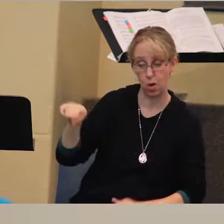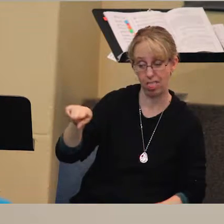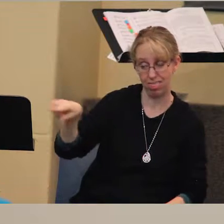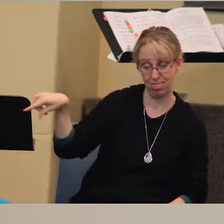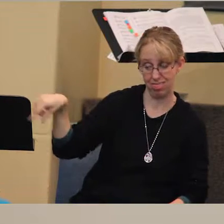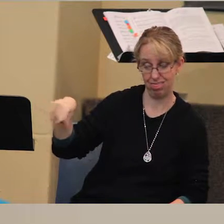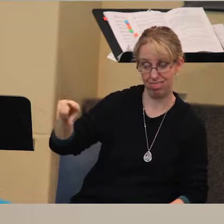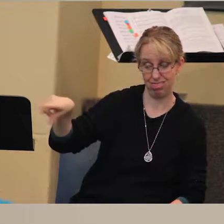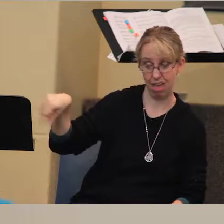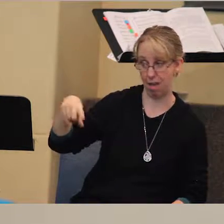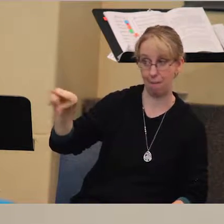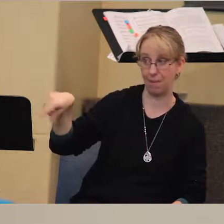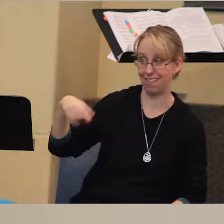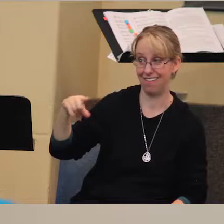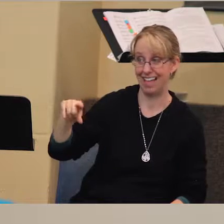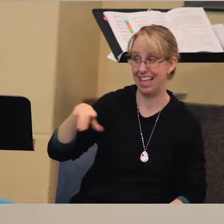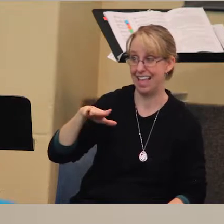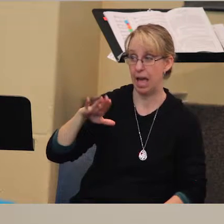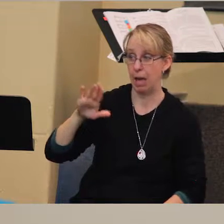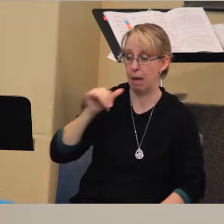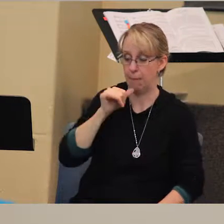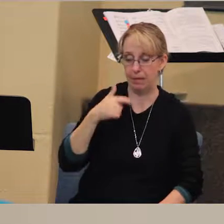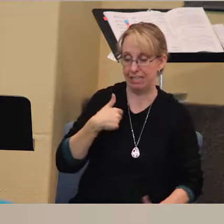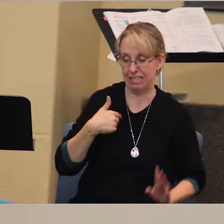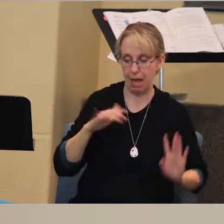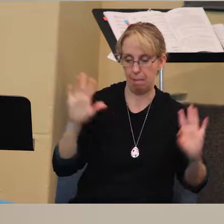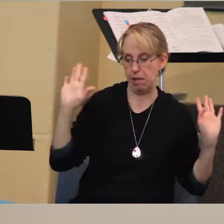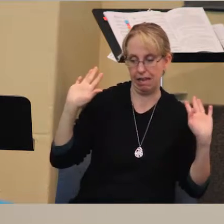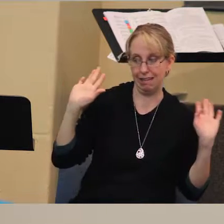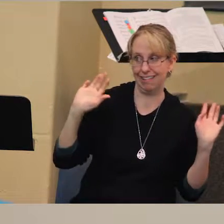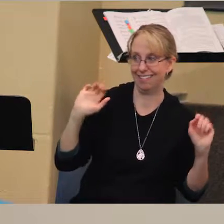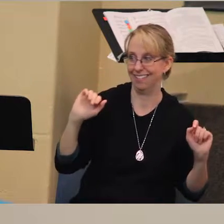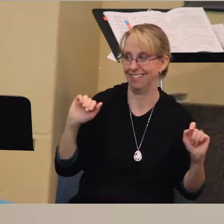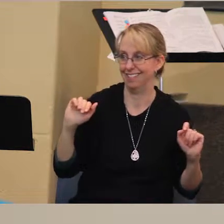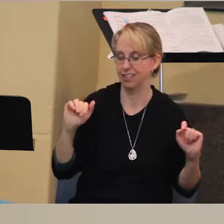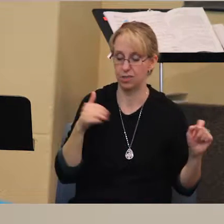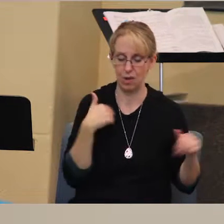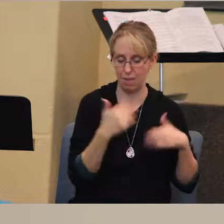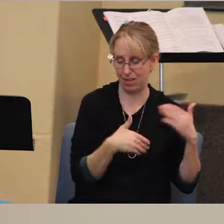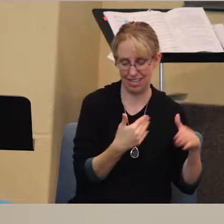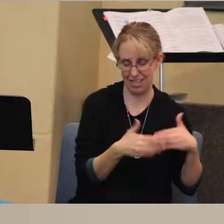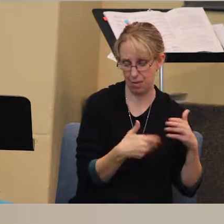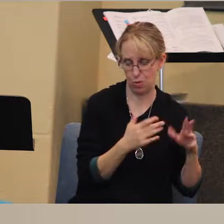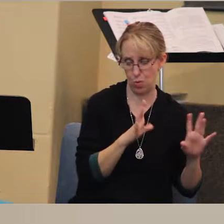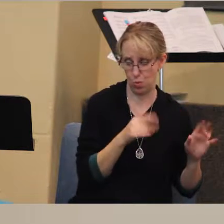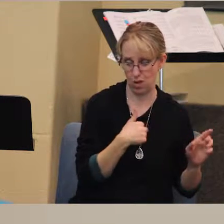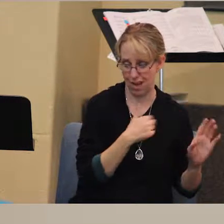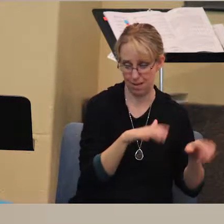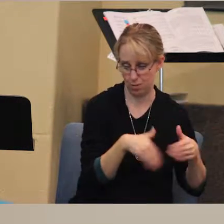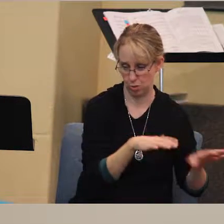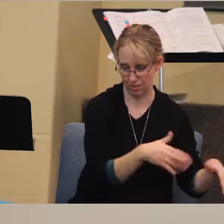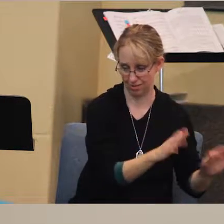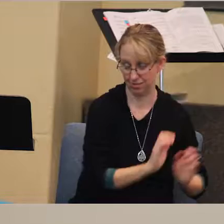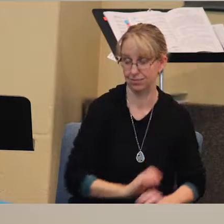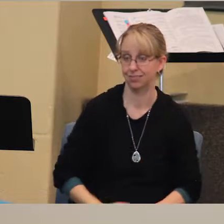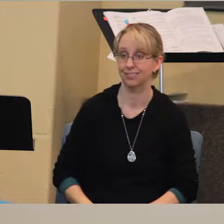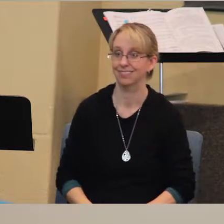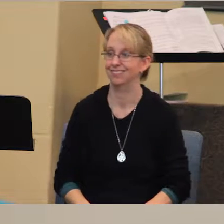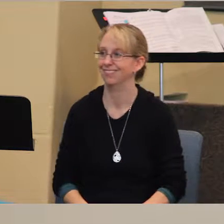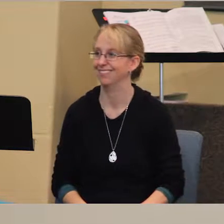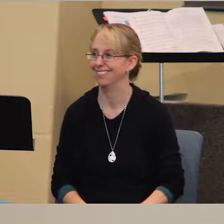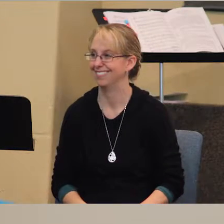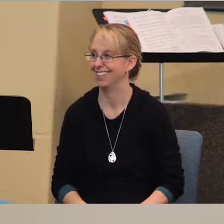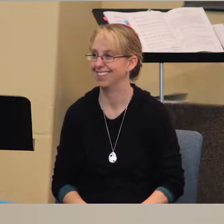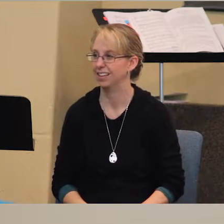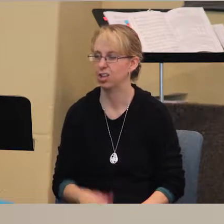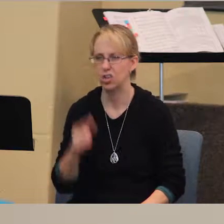them, but it doesn't really probably apply to me. So I'm just going to keep doing what I've been doing. And you know